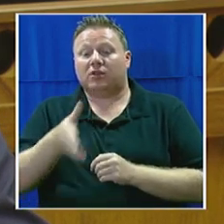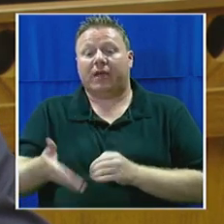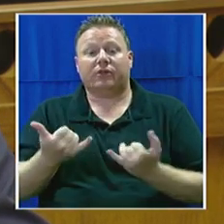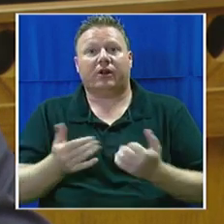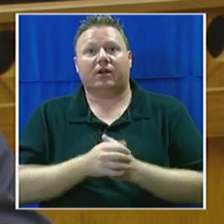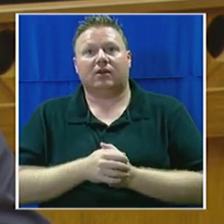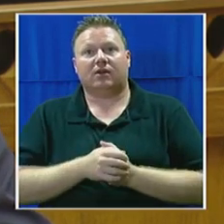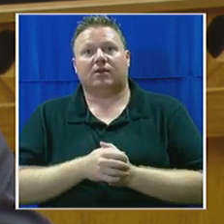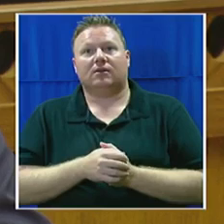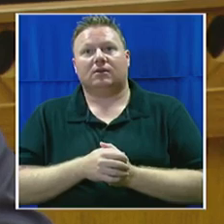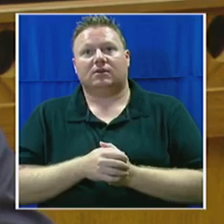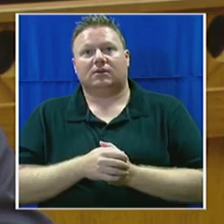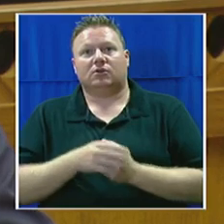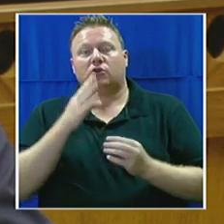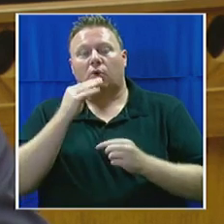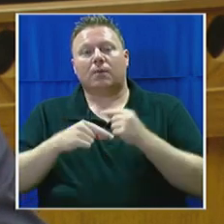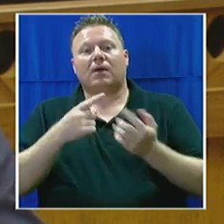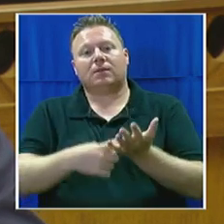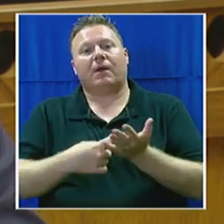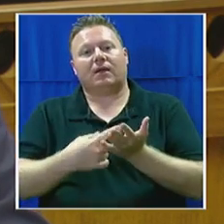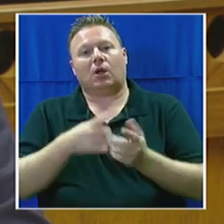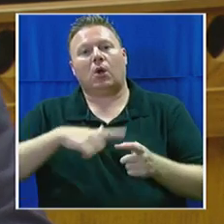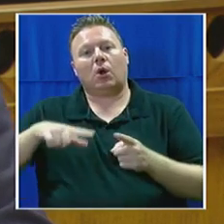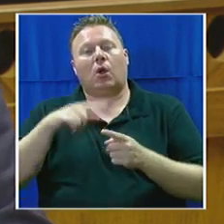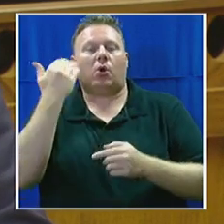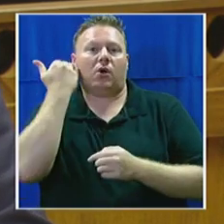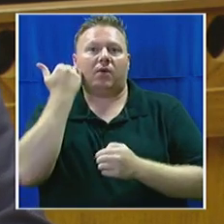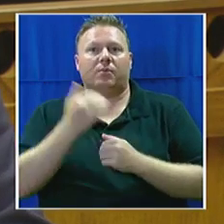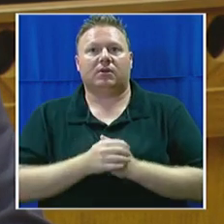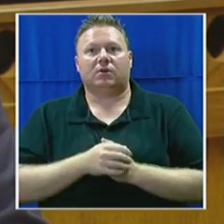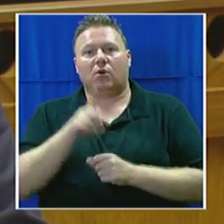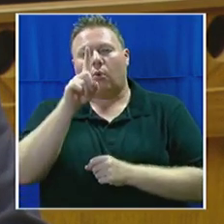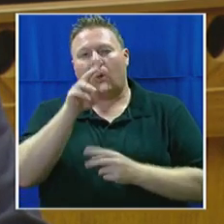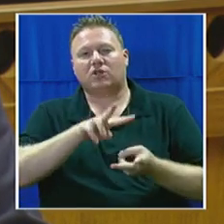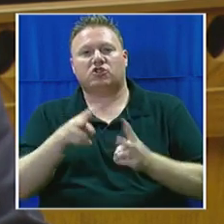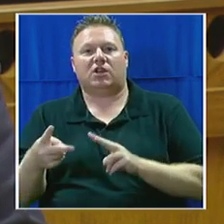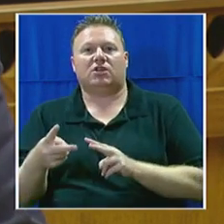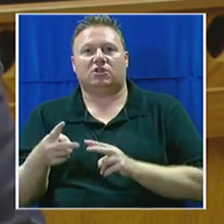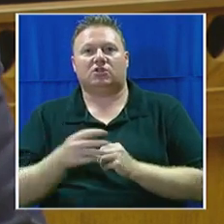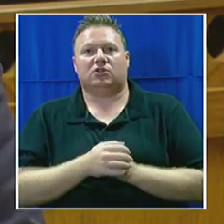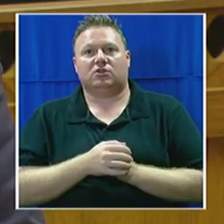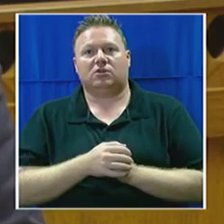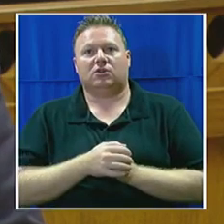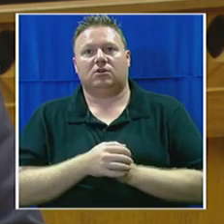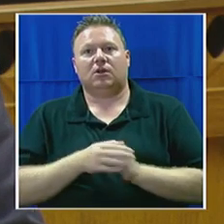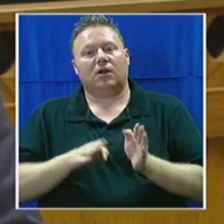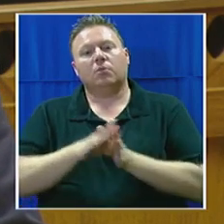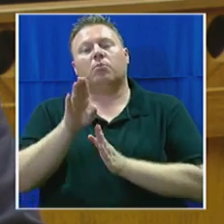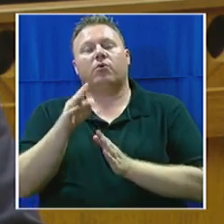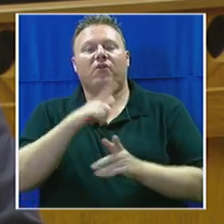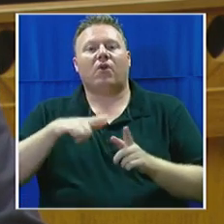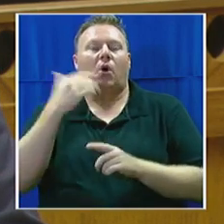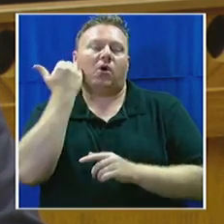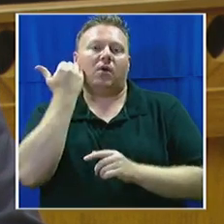in the debate of local government. There is only one change that will bring about great improvement in local government